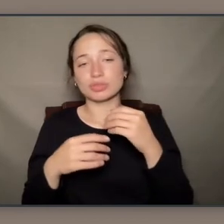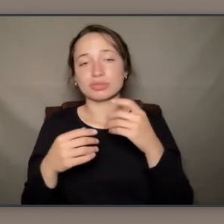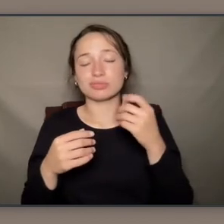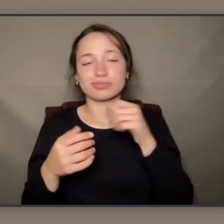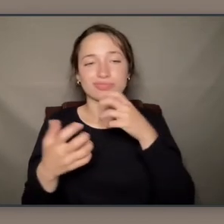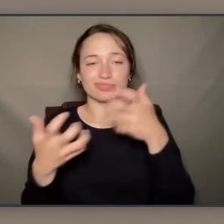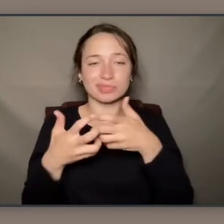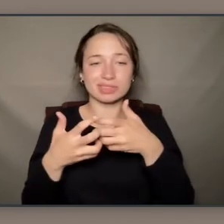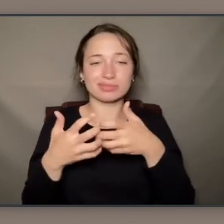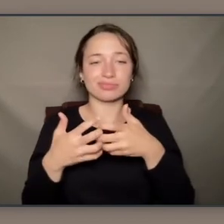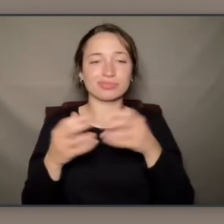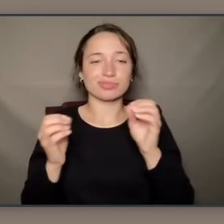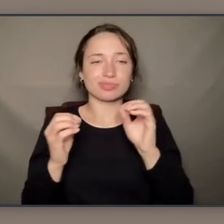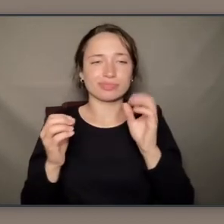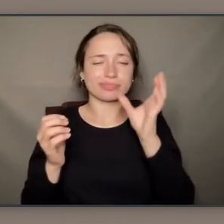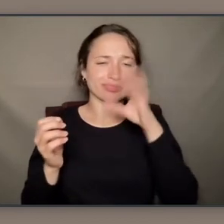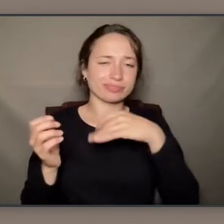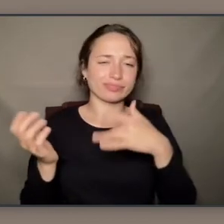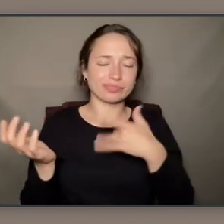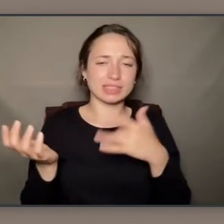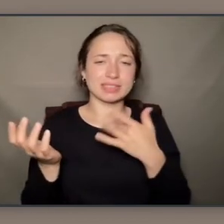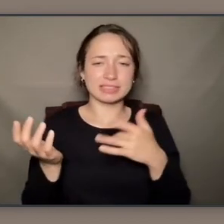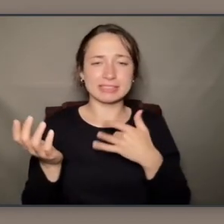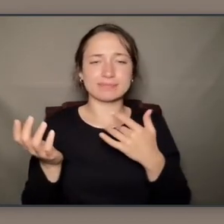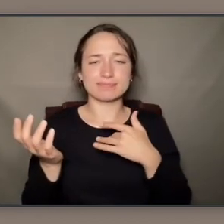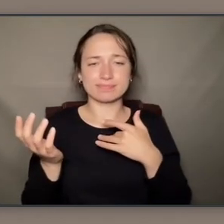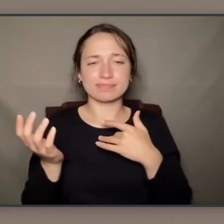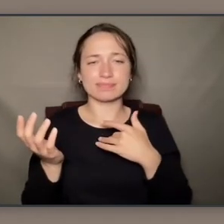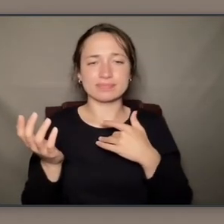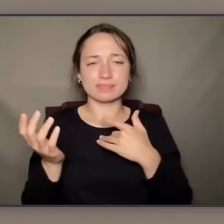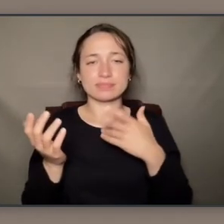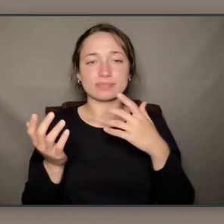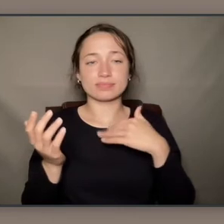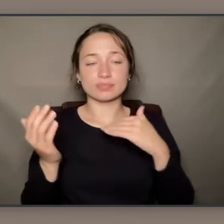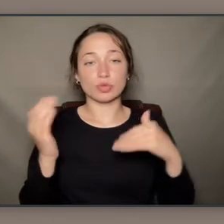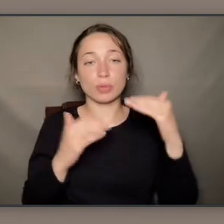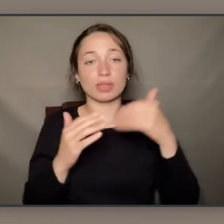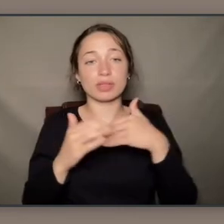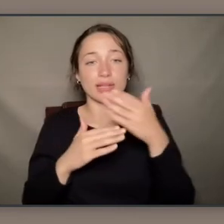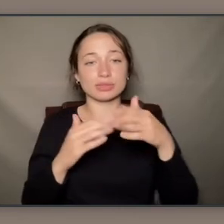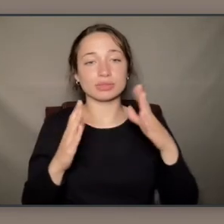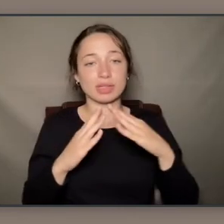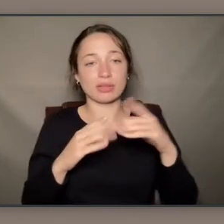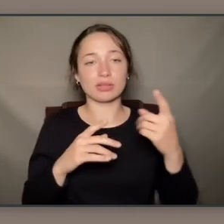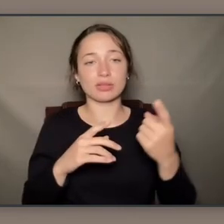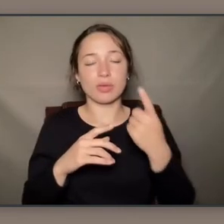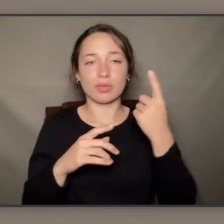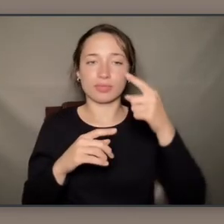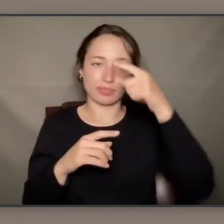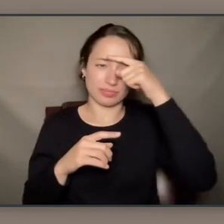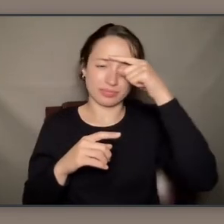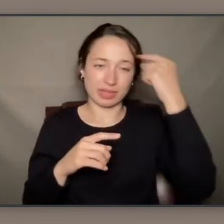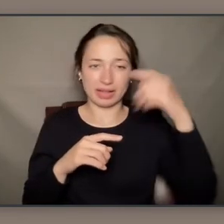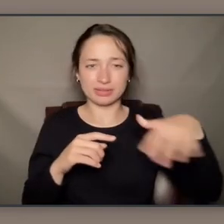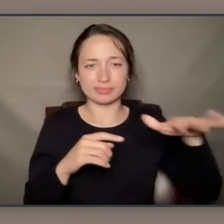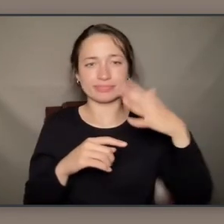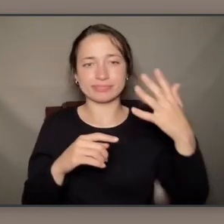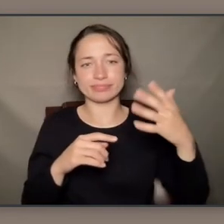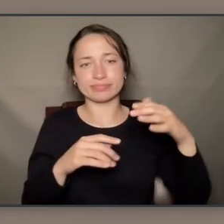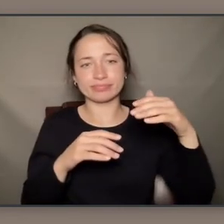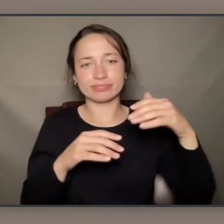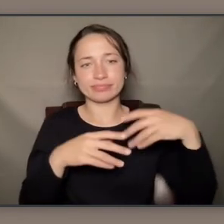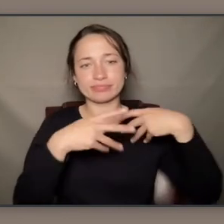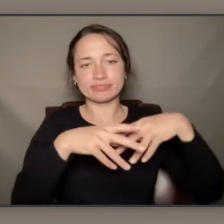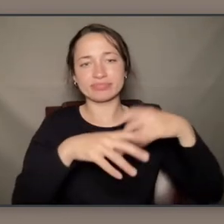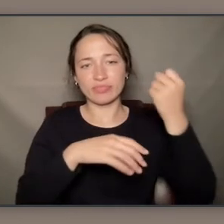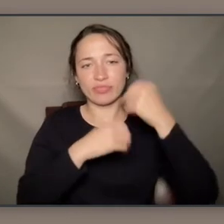So I didn't fit in anywhere. And it was a very odd feeling. And I grew up right next to a town that was mostly Black. When we had